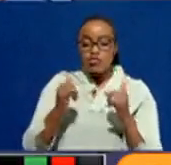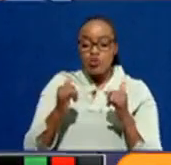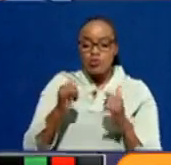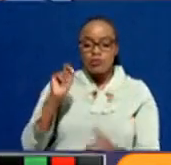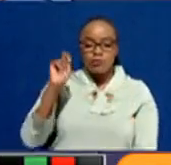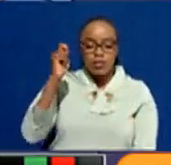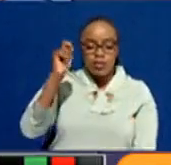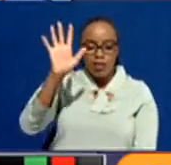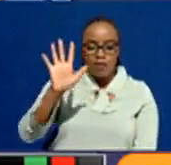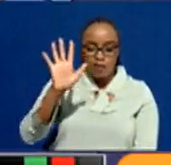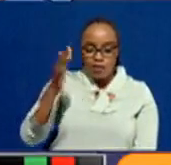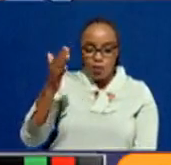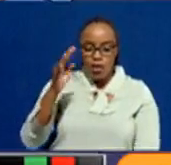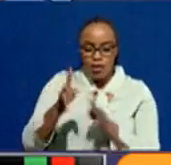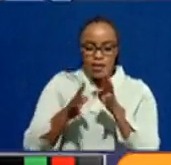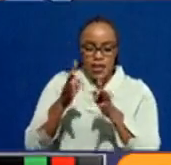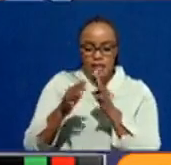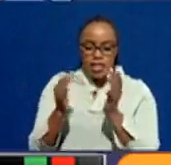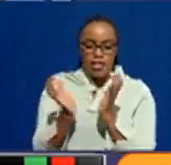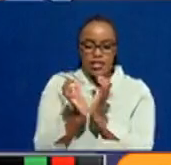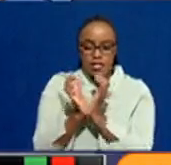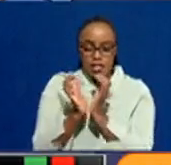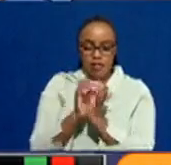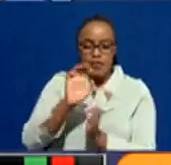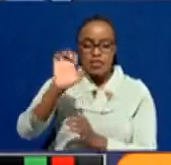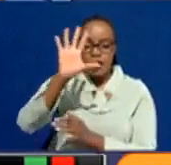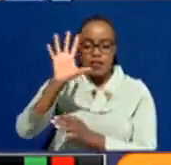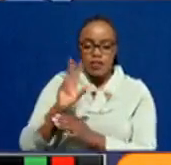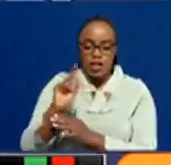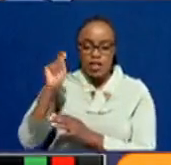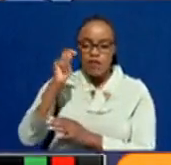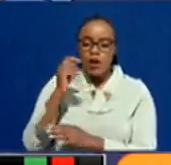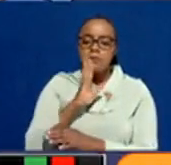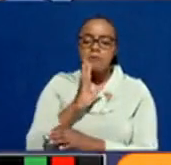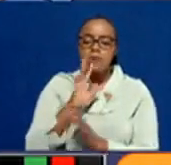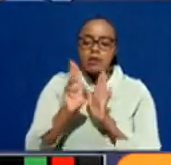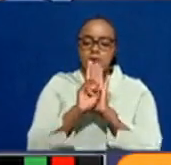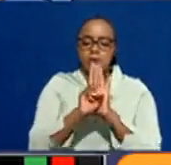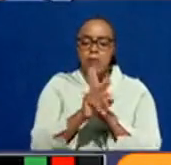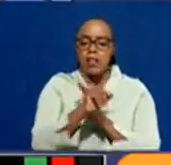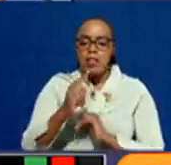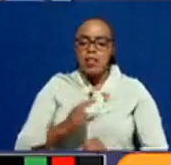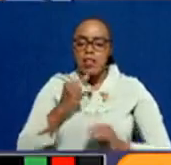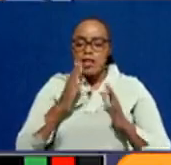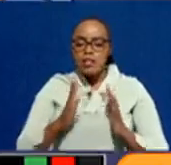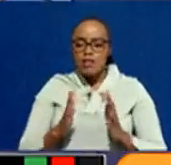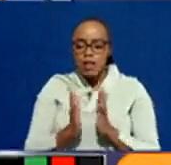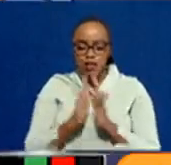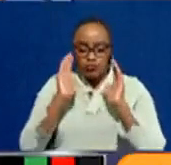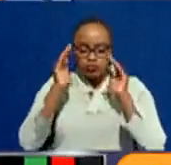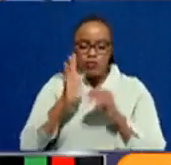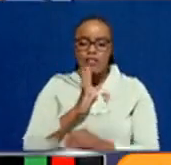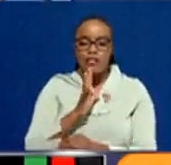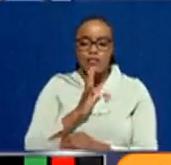administration at the Kasarani International Stadium. The East African heads of state who spoke on behalf of the guests, centering their